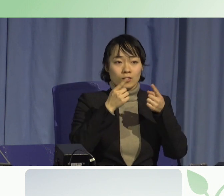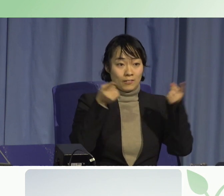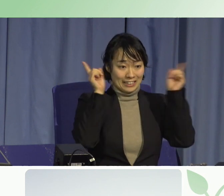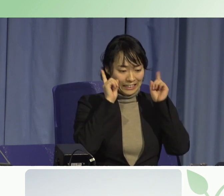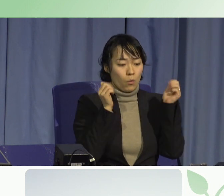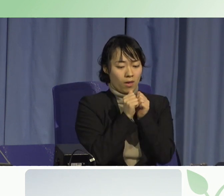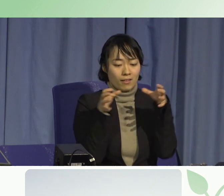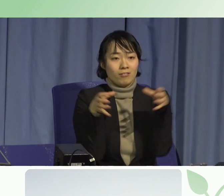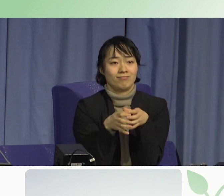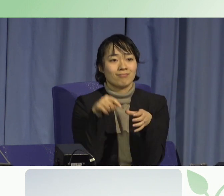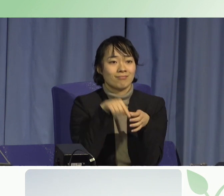This project is